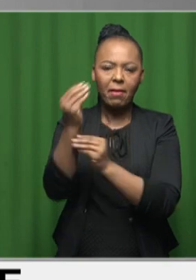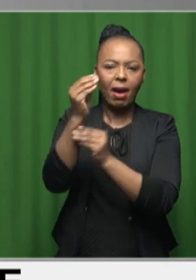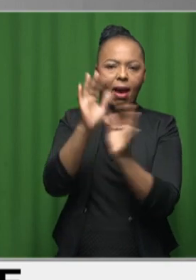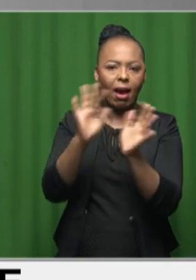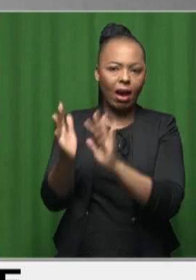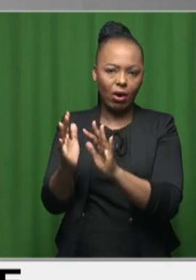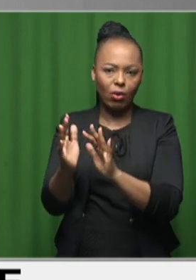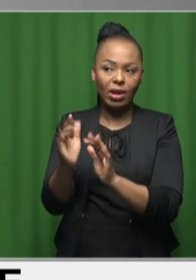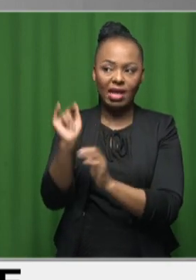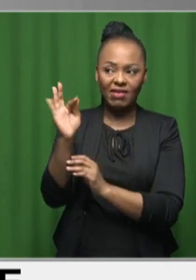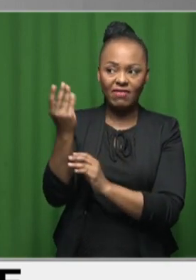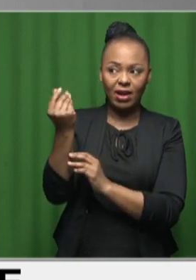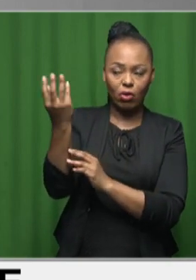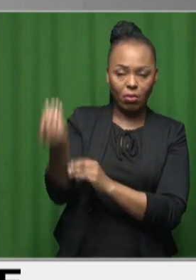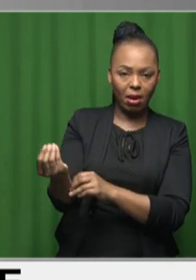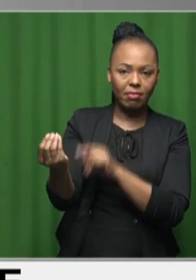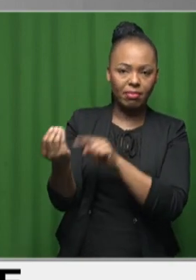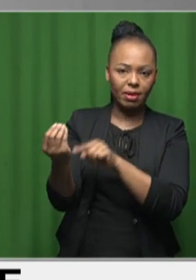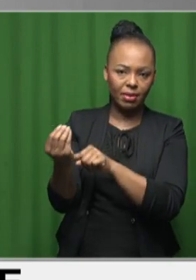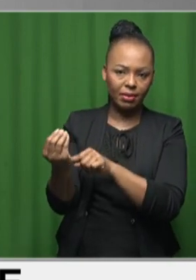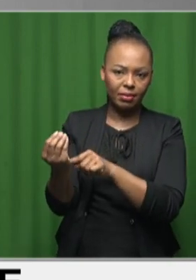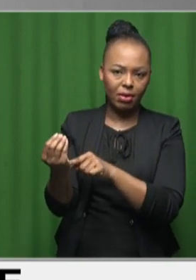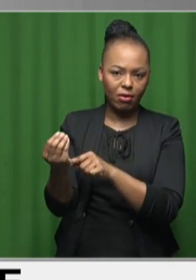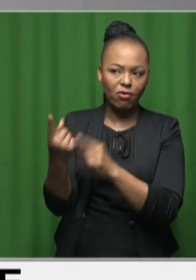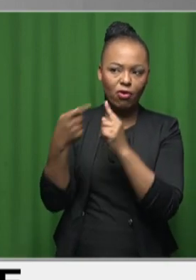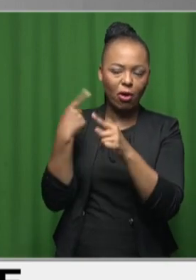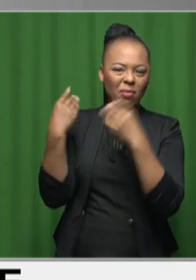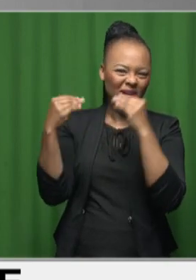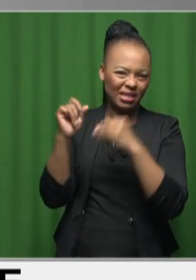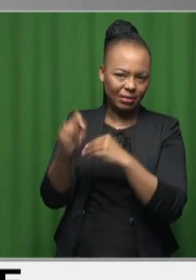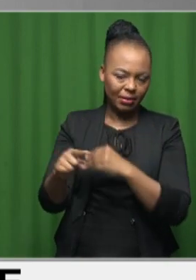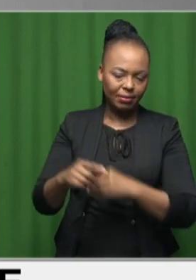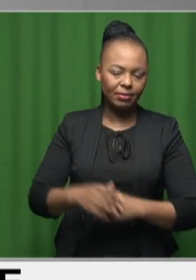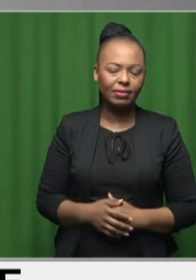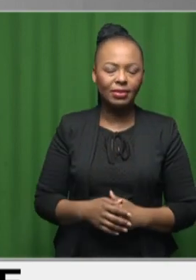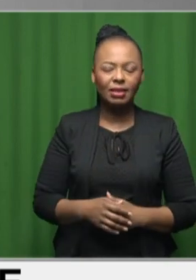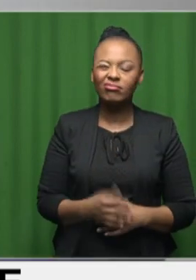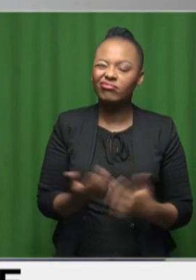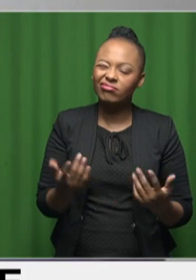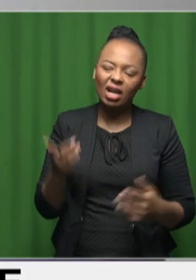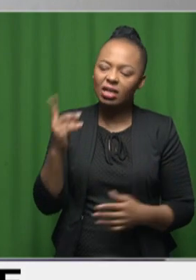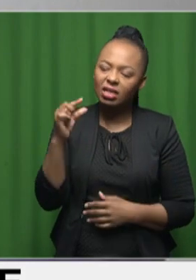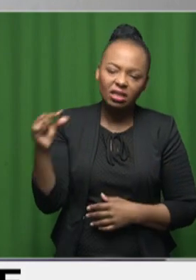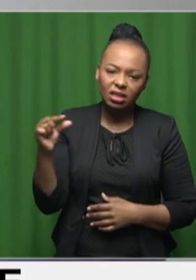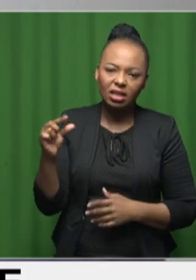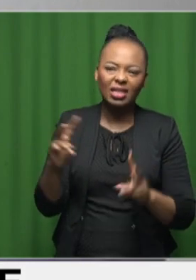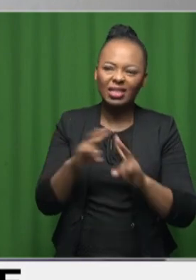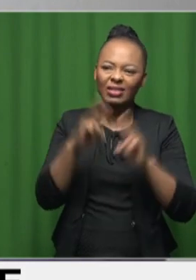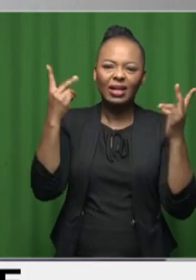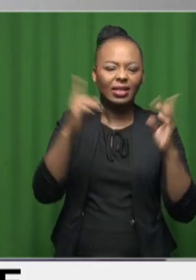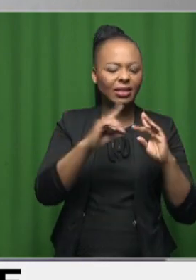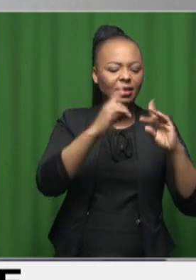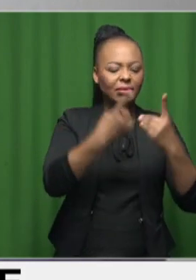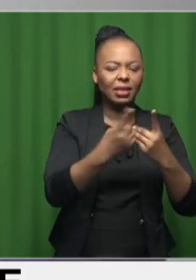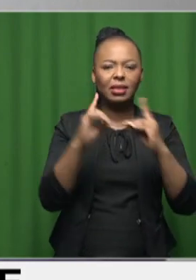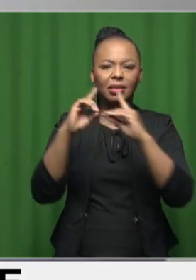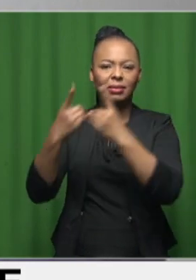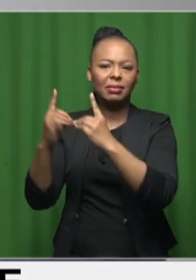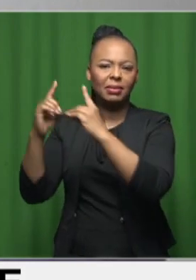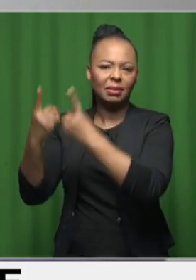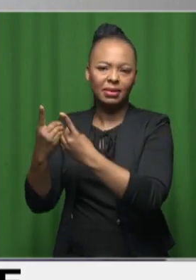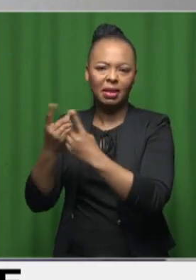there available on the market. DG, there's obviously different departments that are lobbying